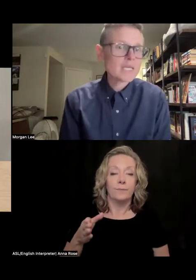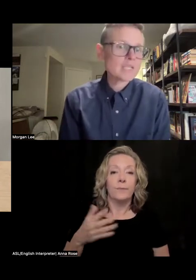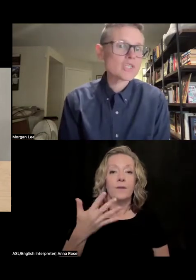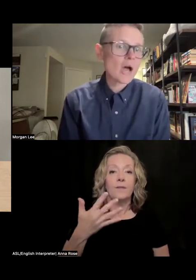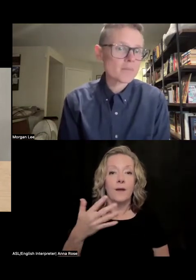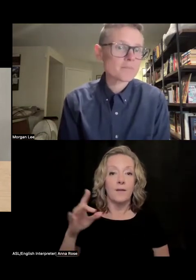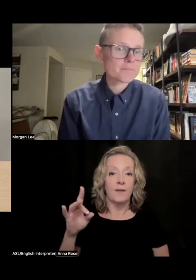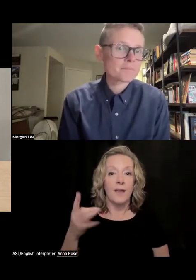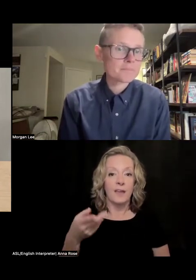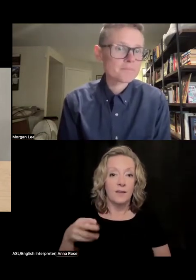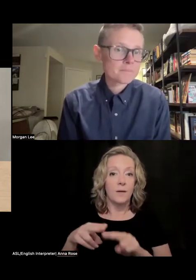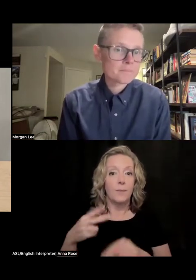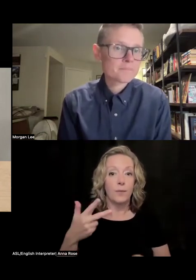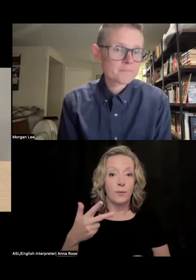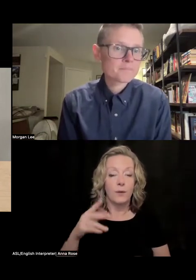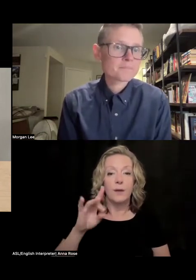3 each time.